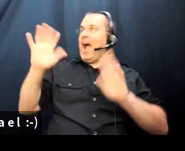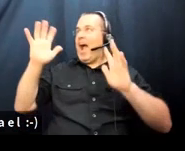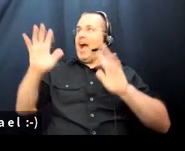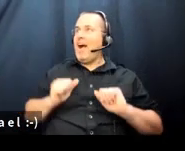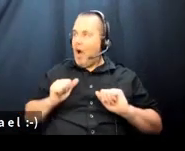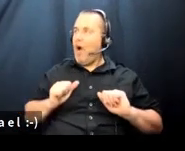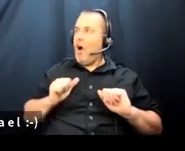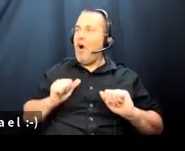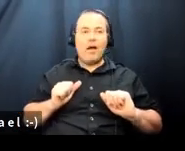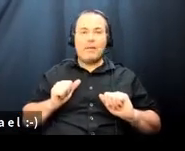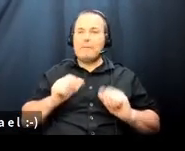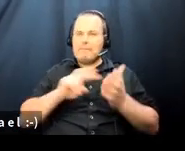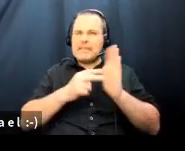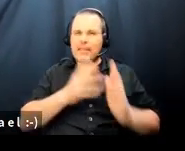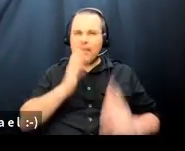That's called